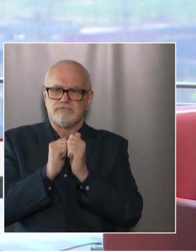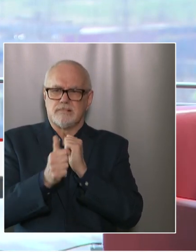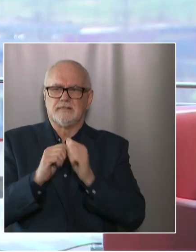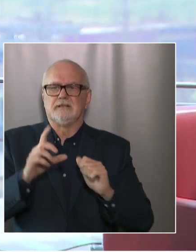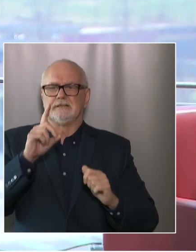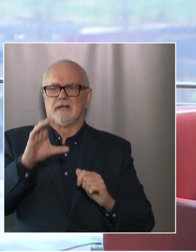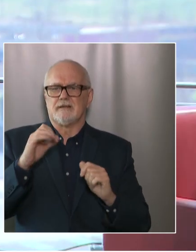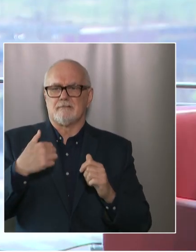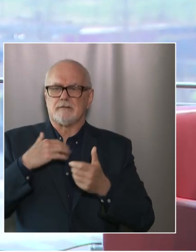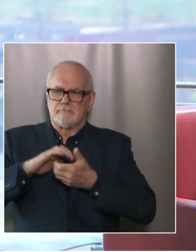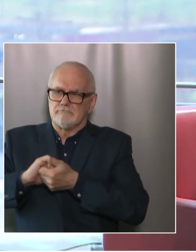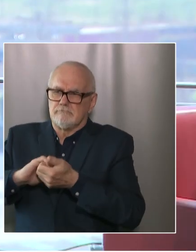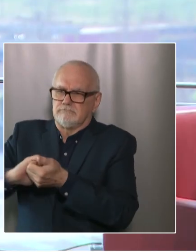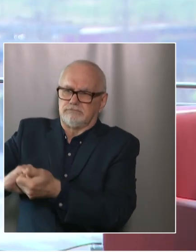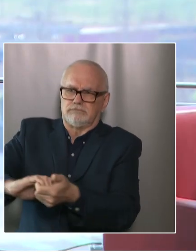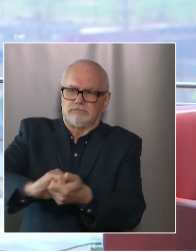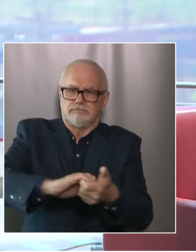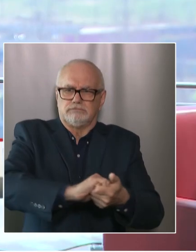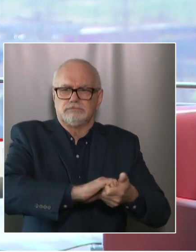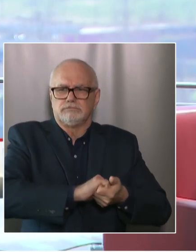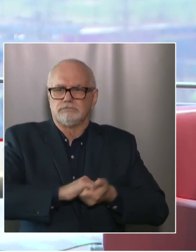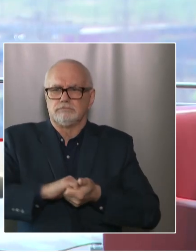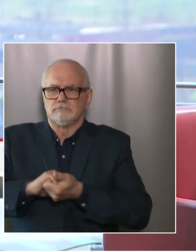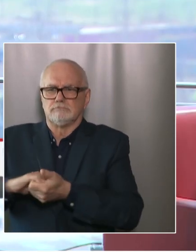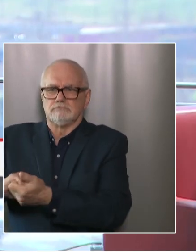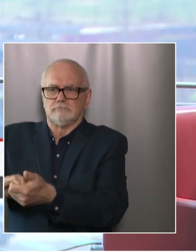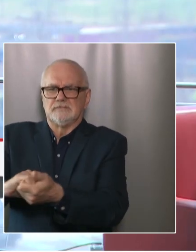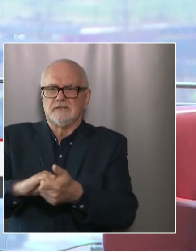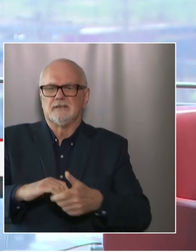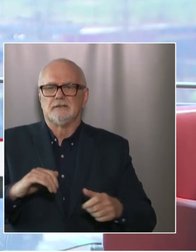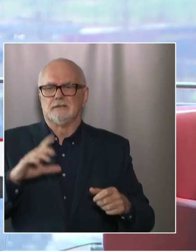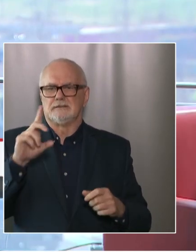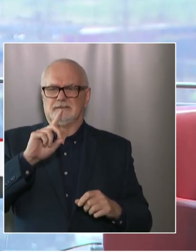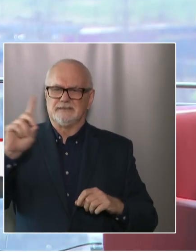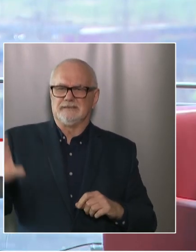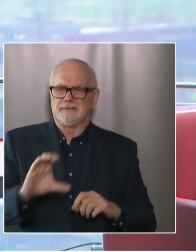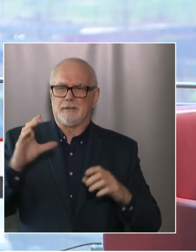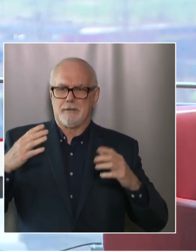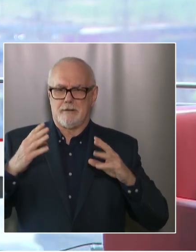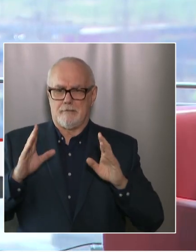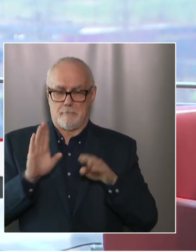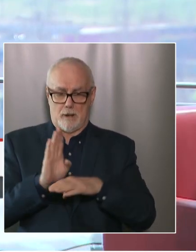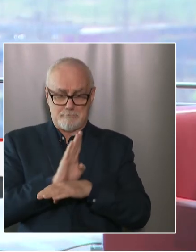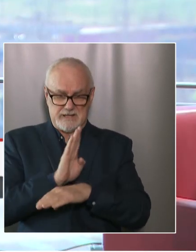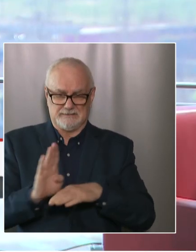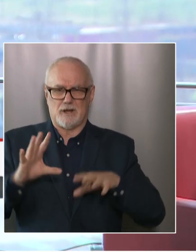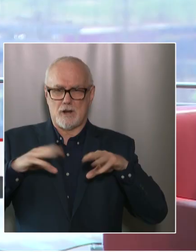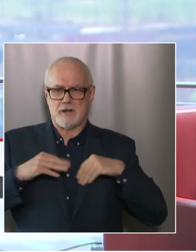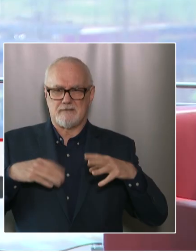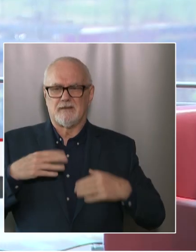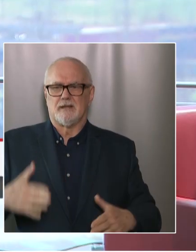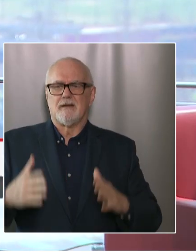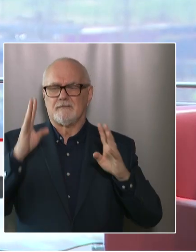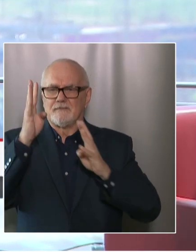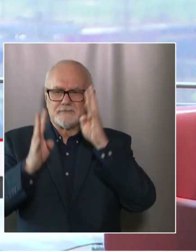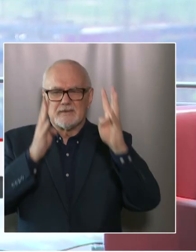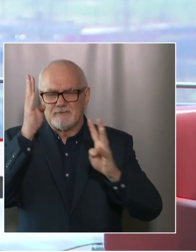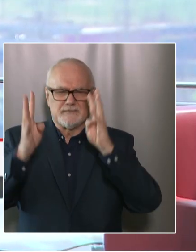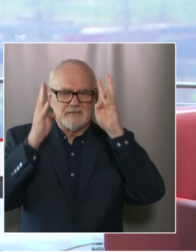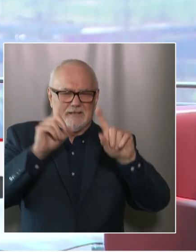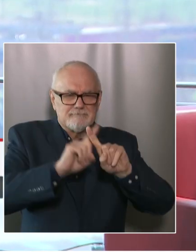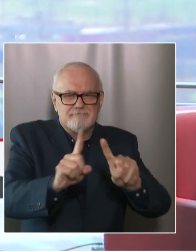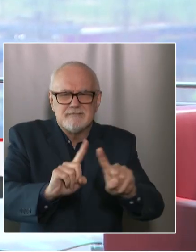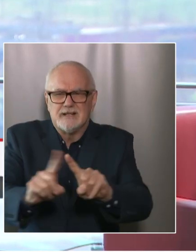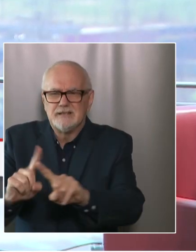together. We are innovative, and we are comprised of people who are committed to the success of this city. March Madness